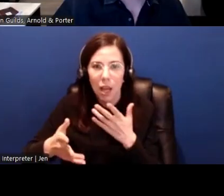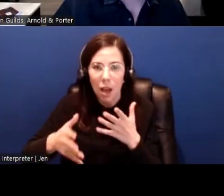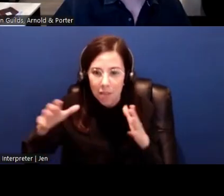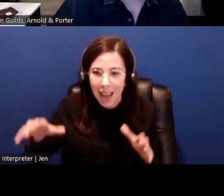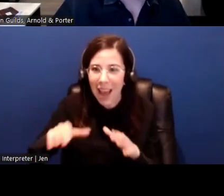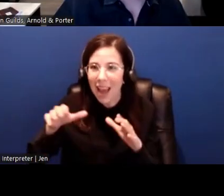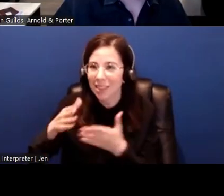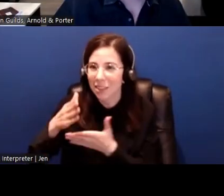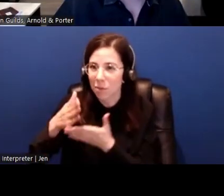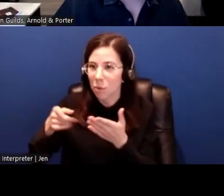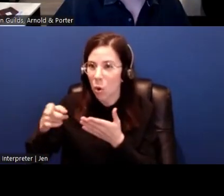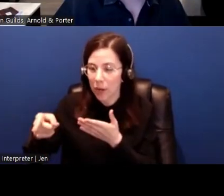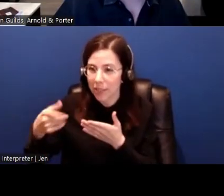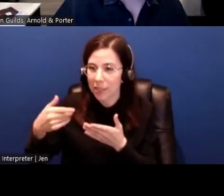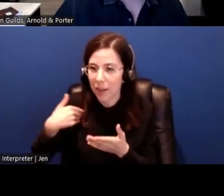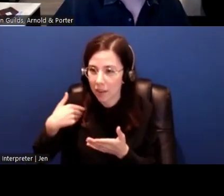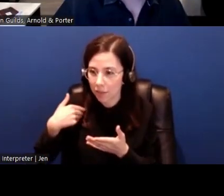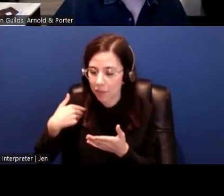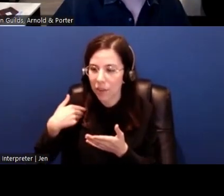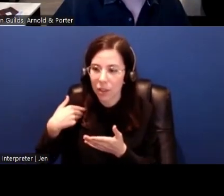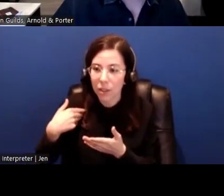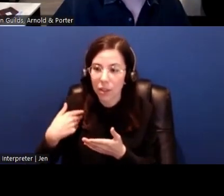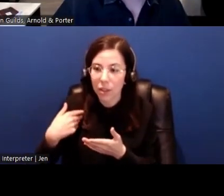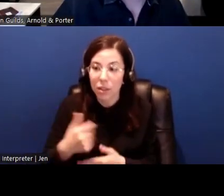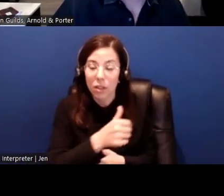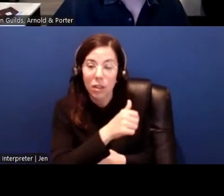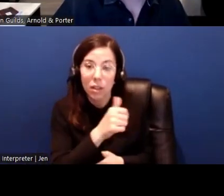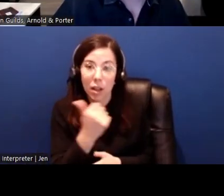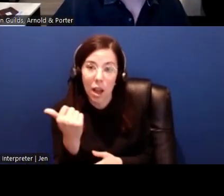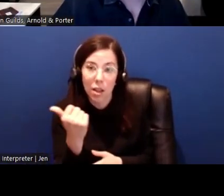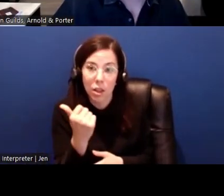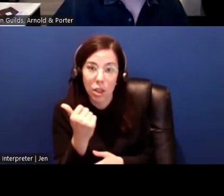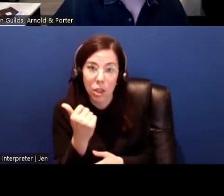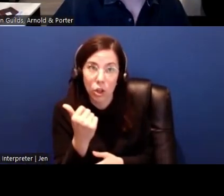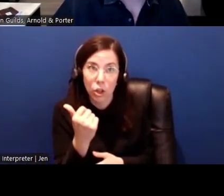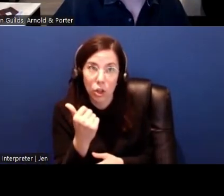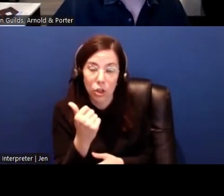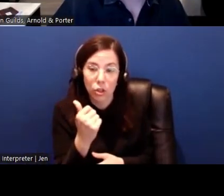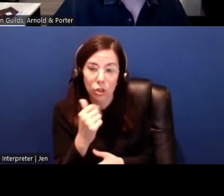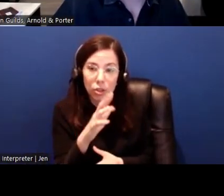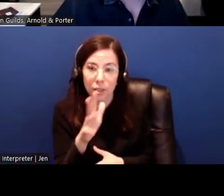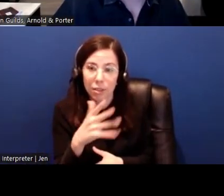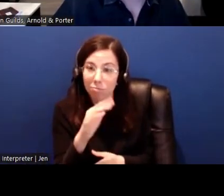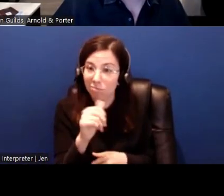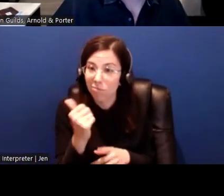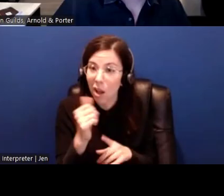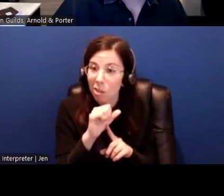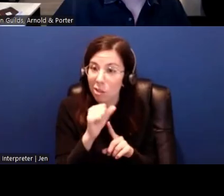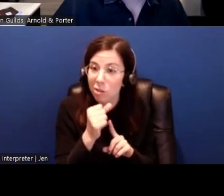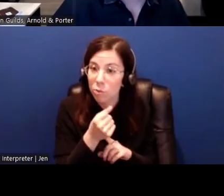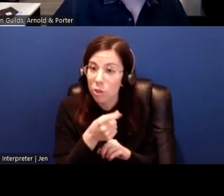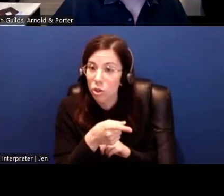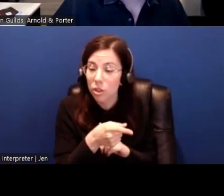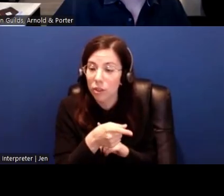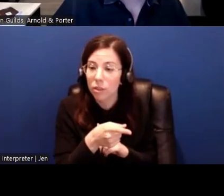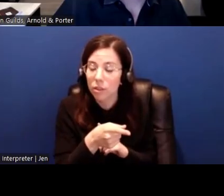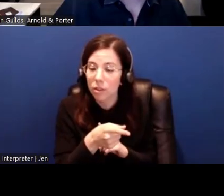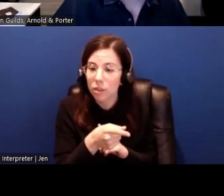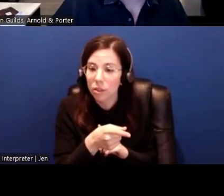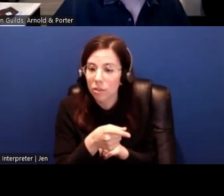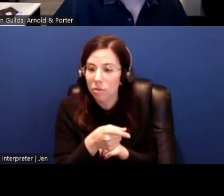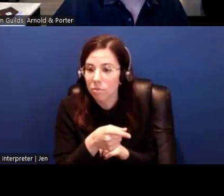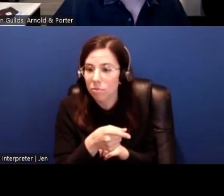component. And then in other with other situations, there are